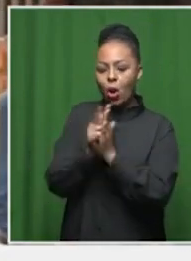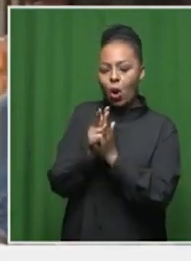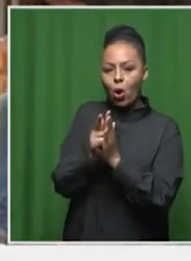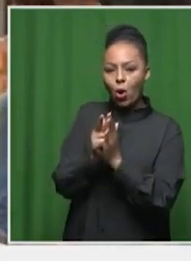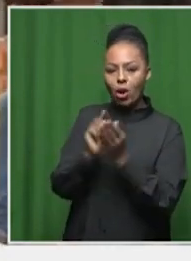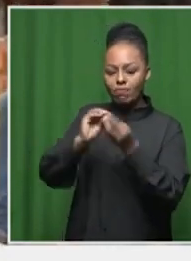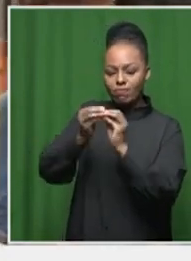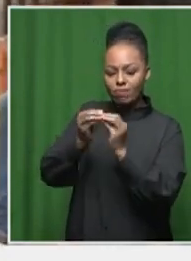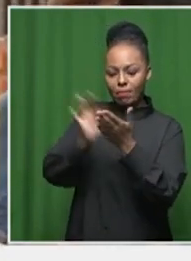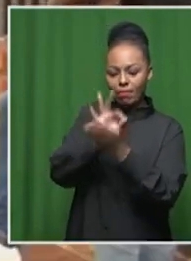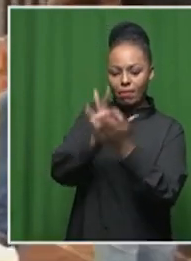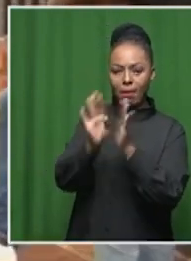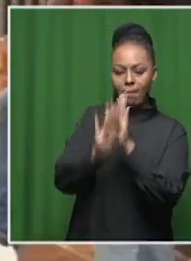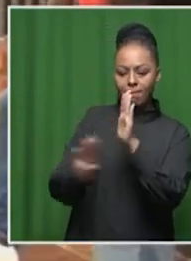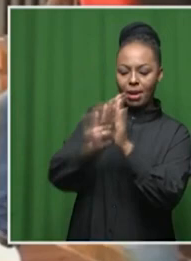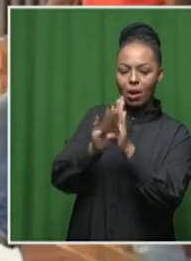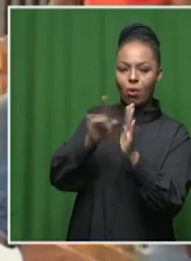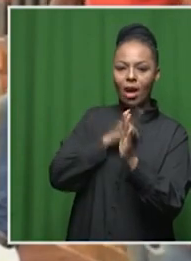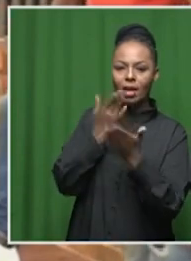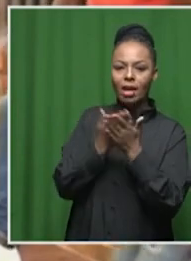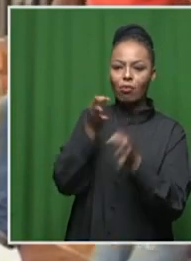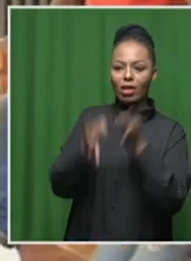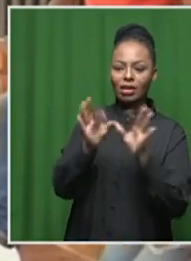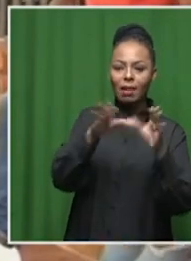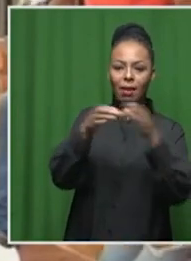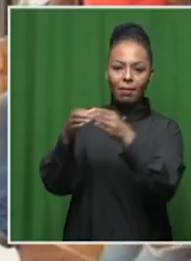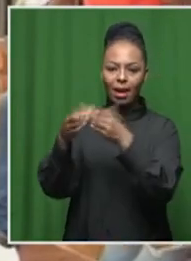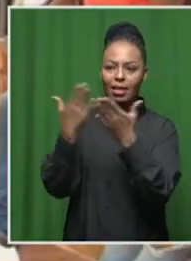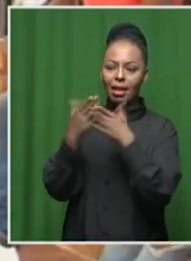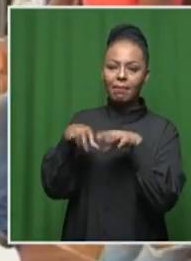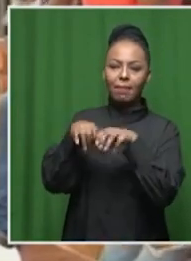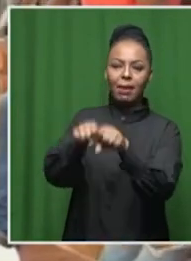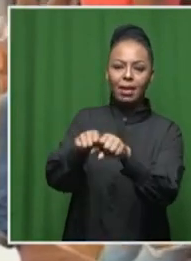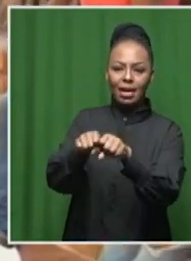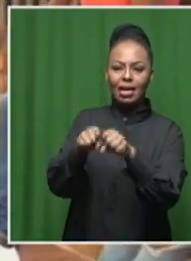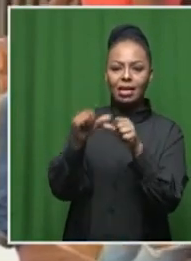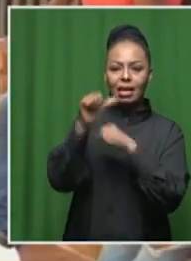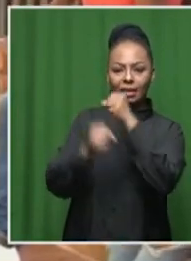Bill so that they can take political parties head on in next year's